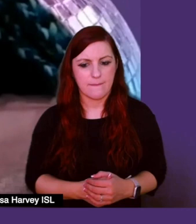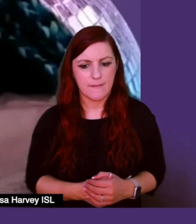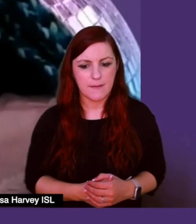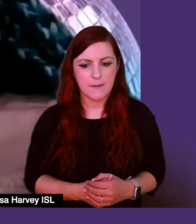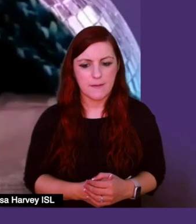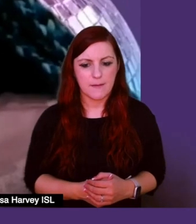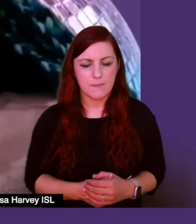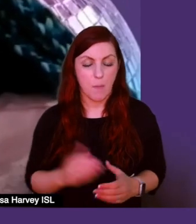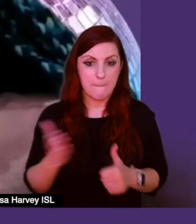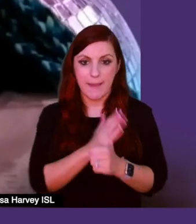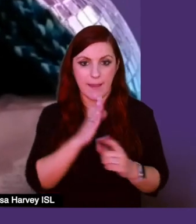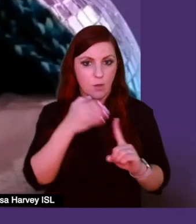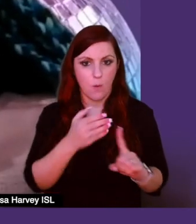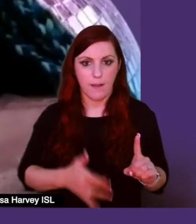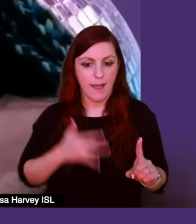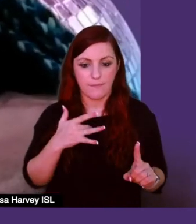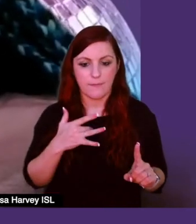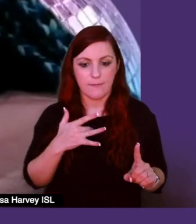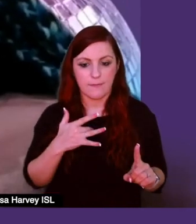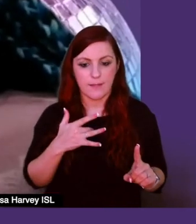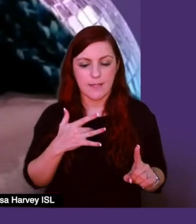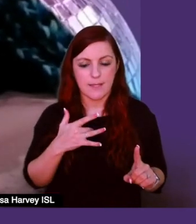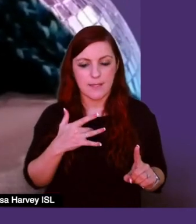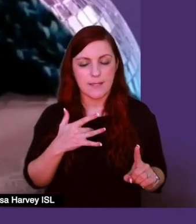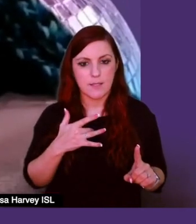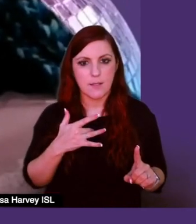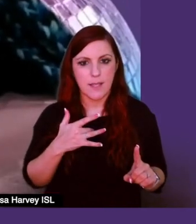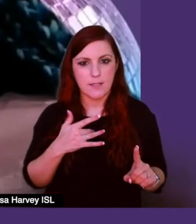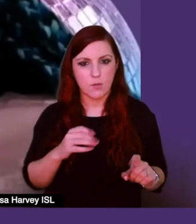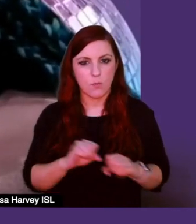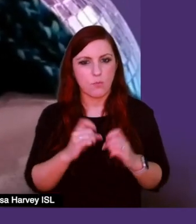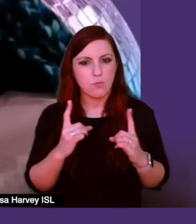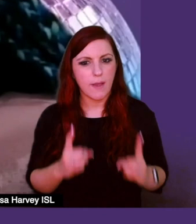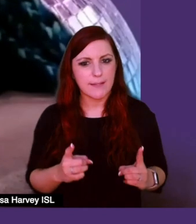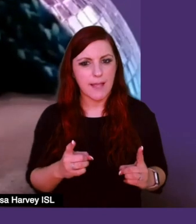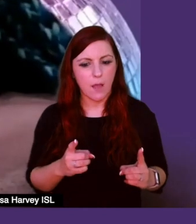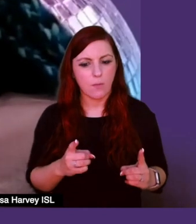Basically, my main goal in life is also to break down,